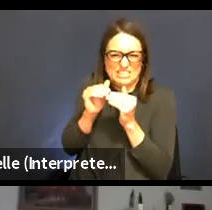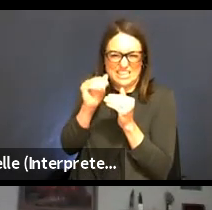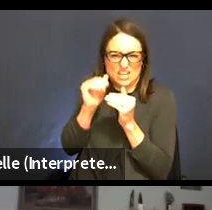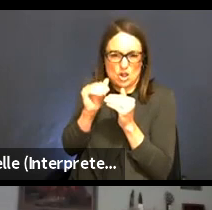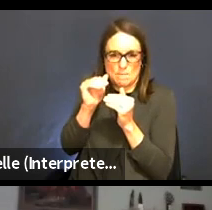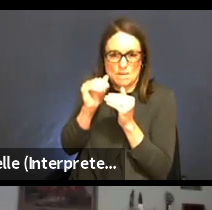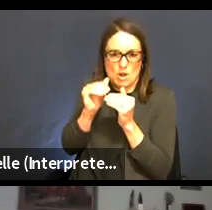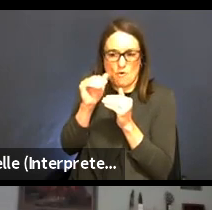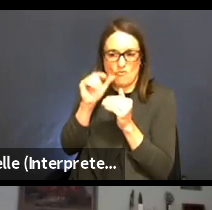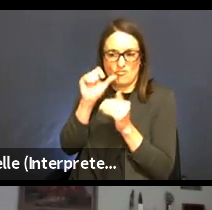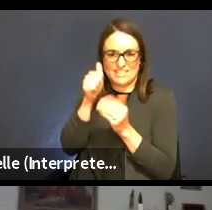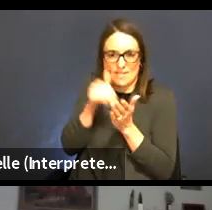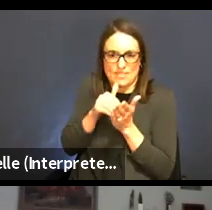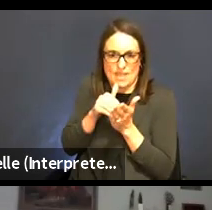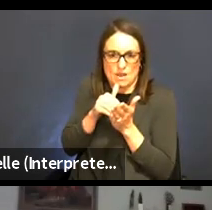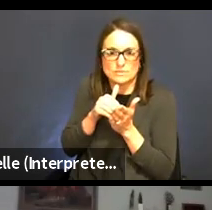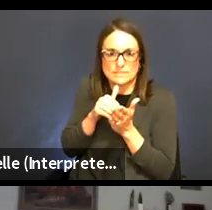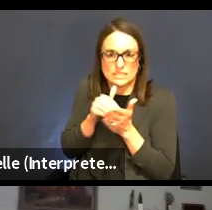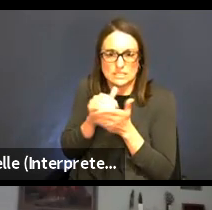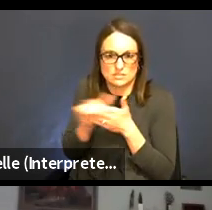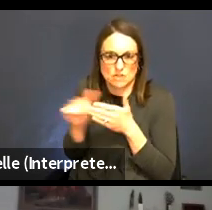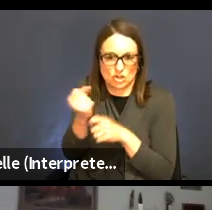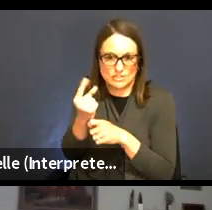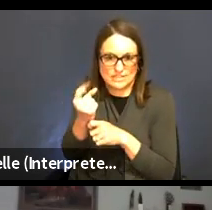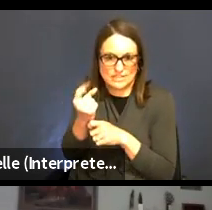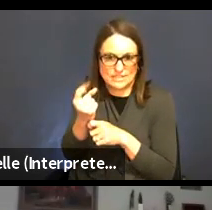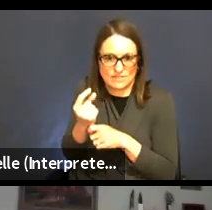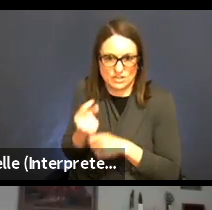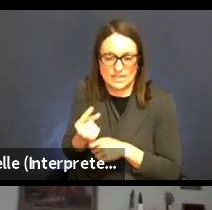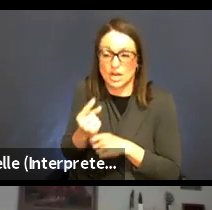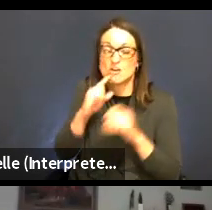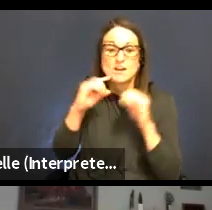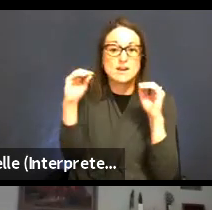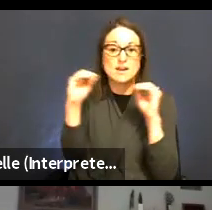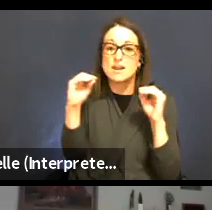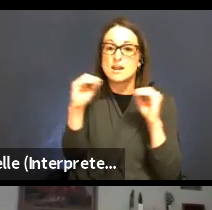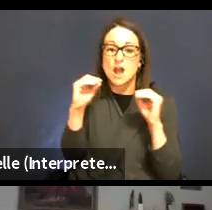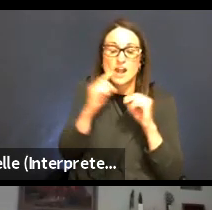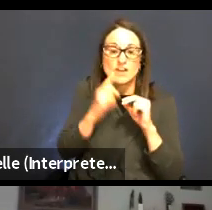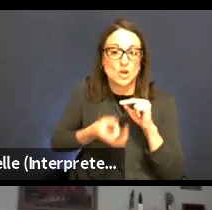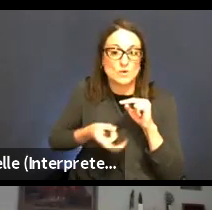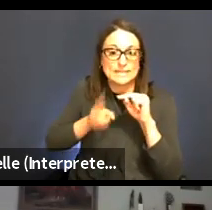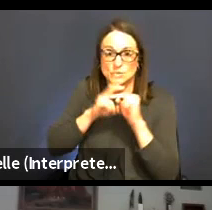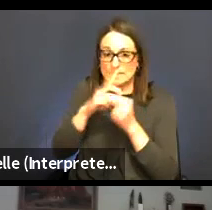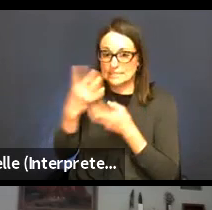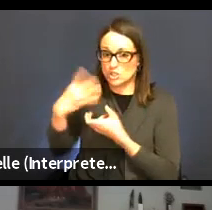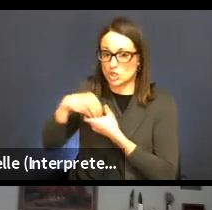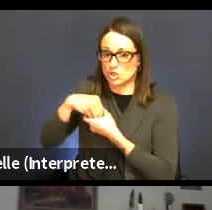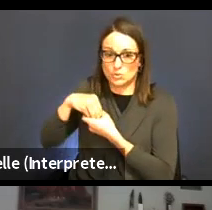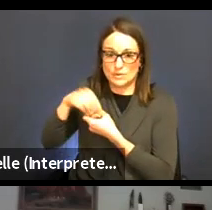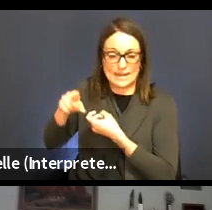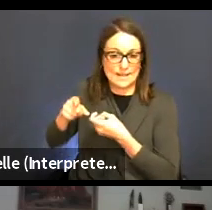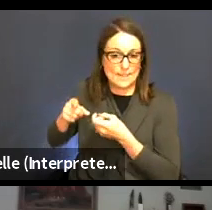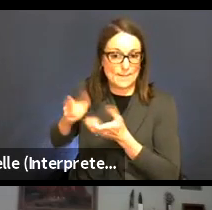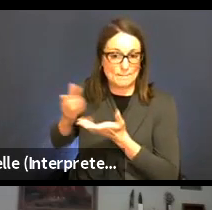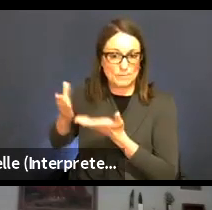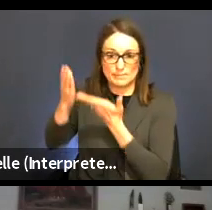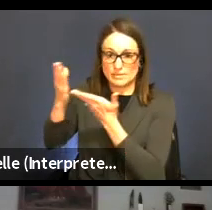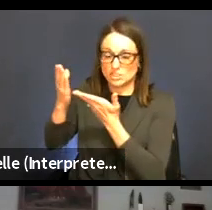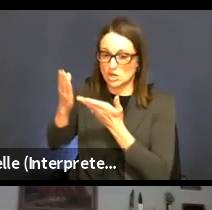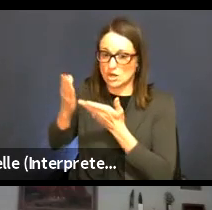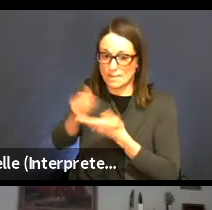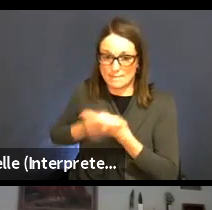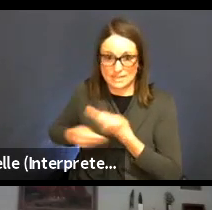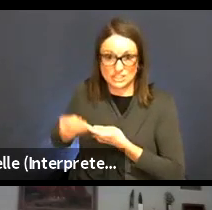and fees. None of those increases are included in the provisional budget. So should you approve